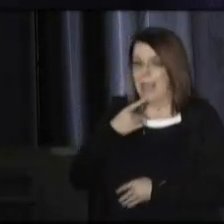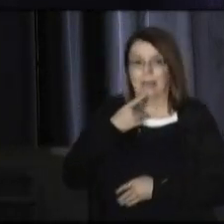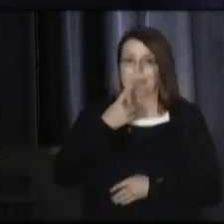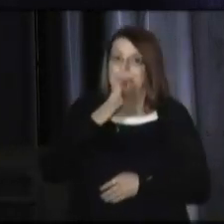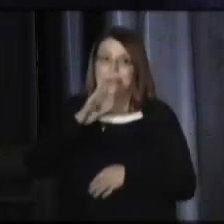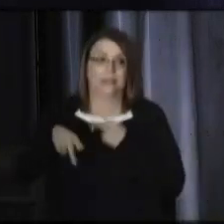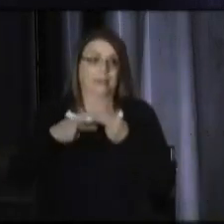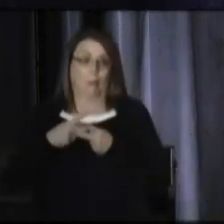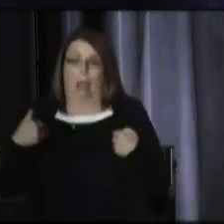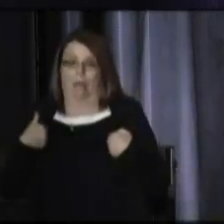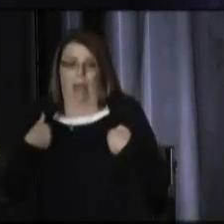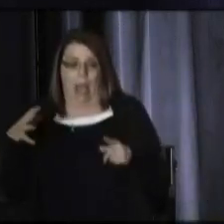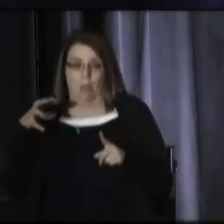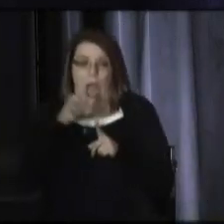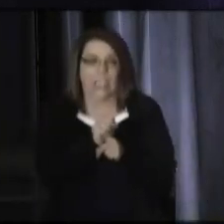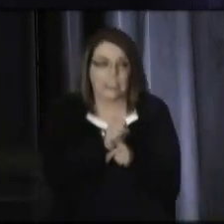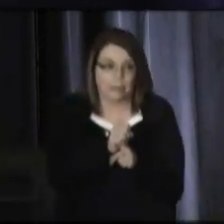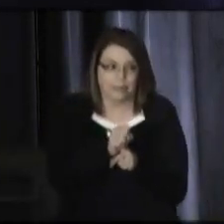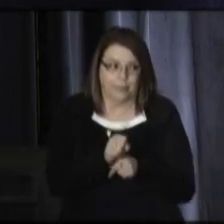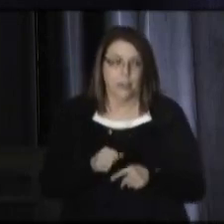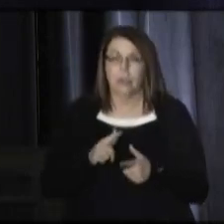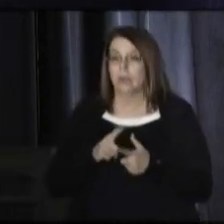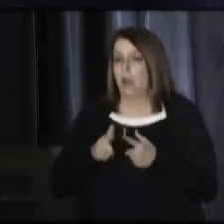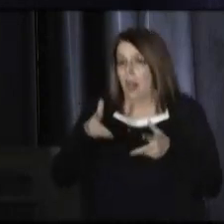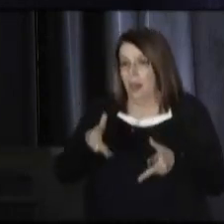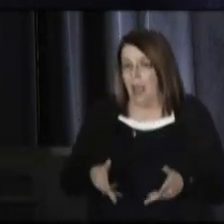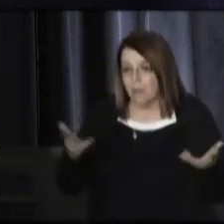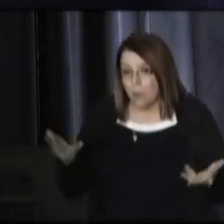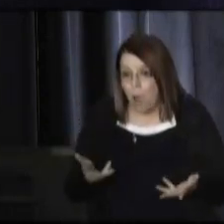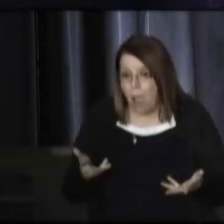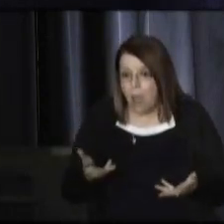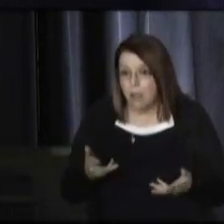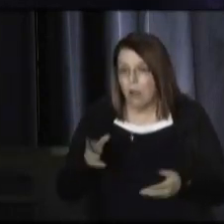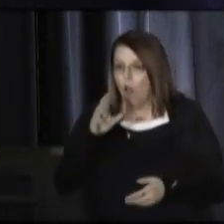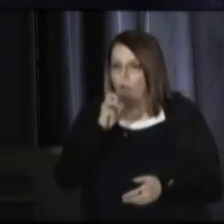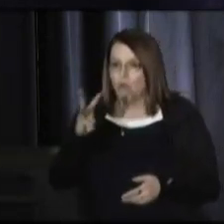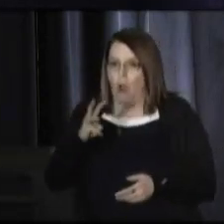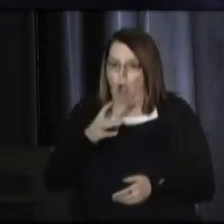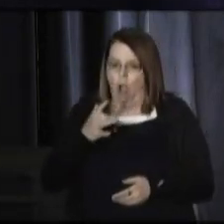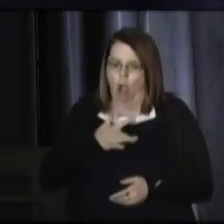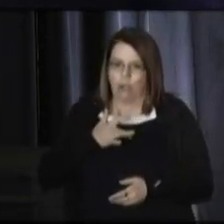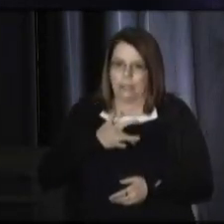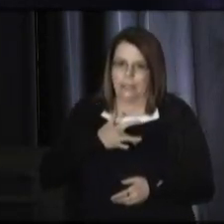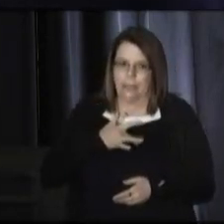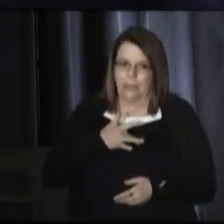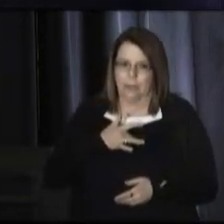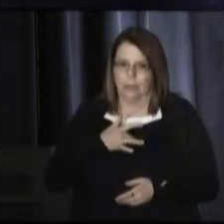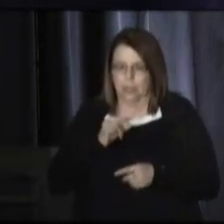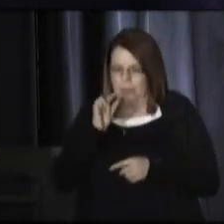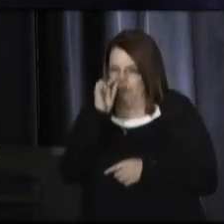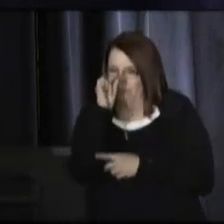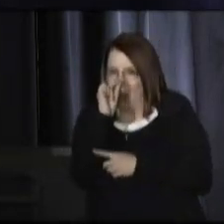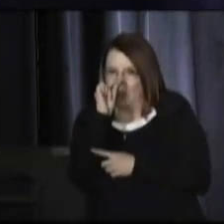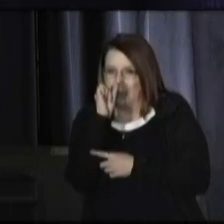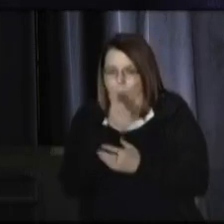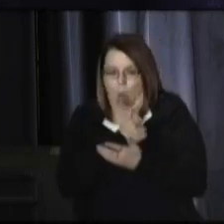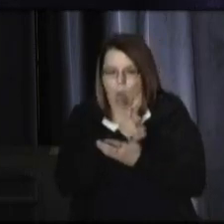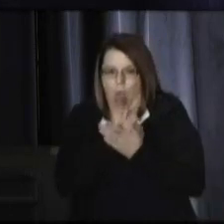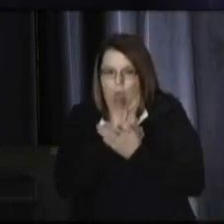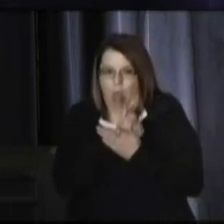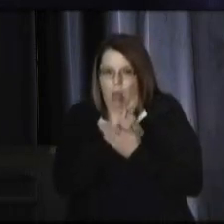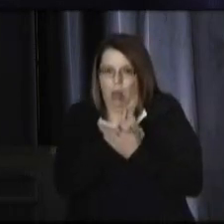parakeet with peach-colored cheek feathers and a blonde beak. What did you do with it, she said. And I told her we bet